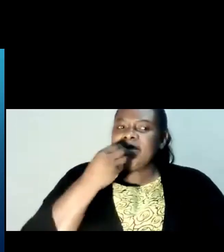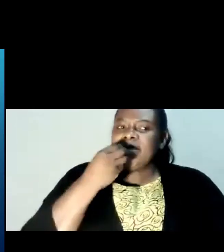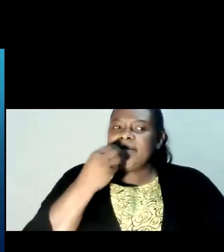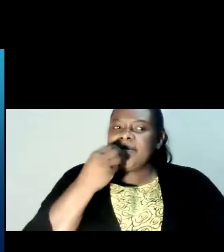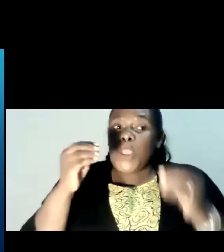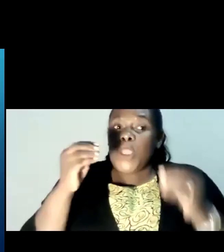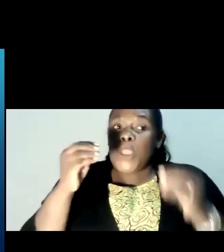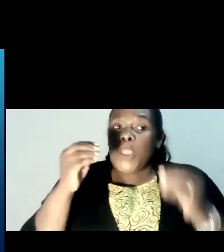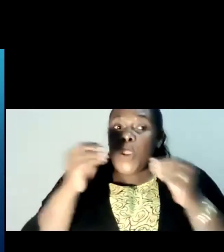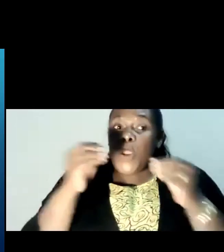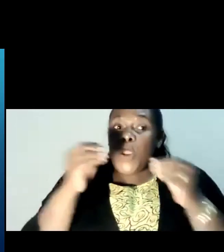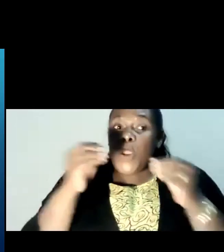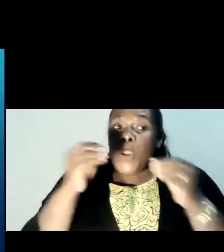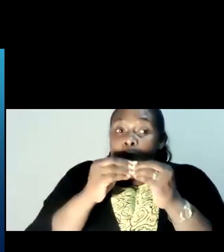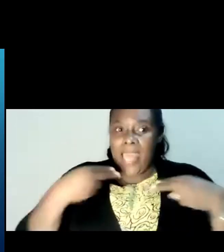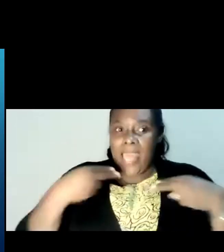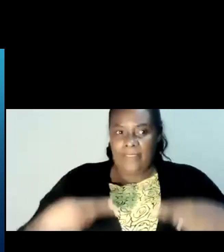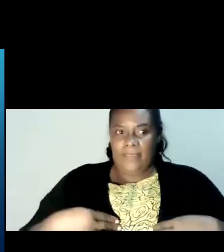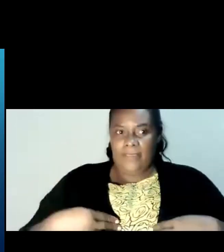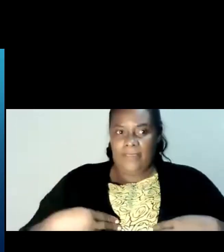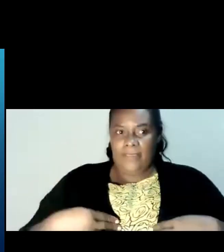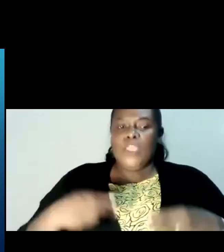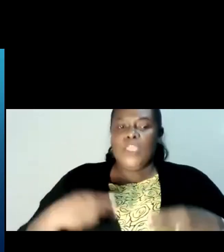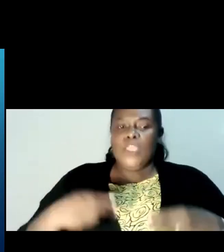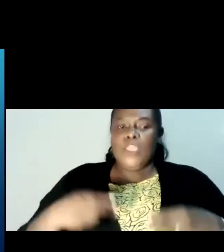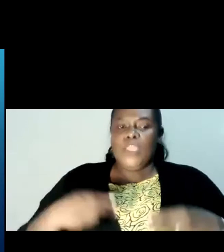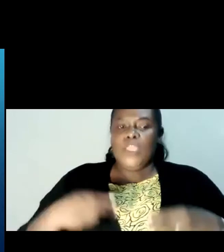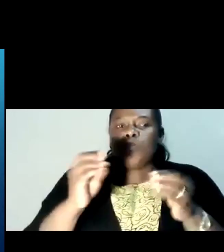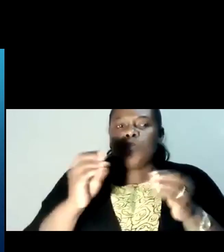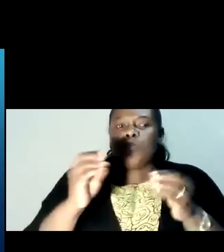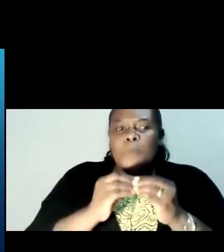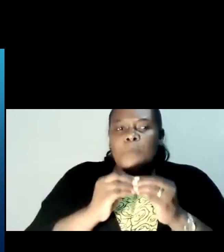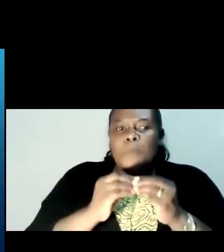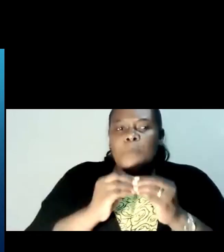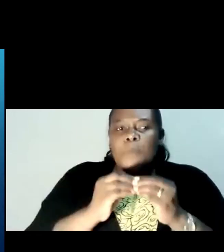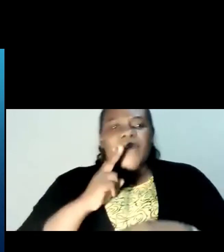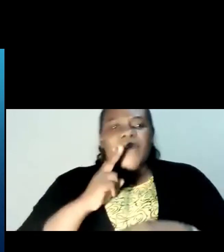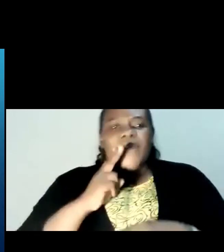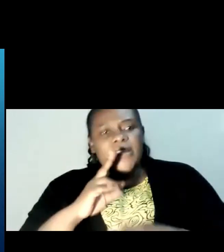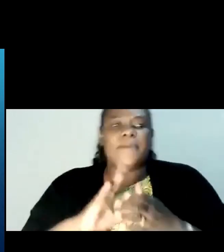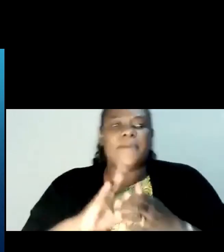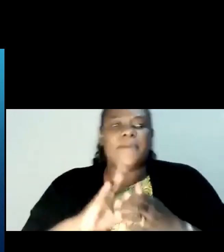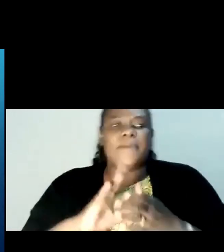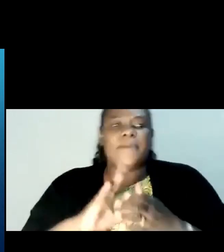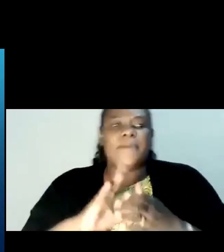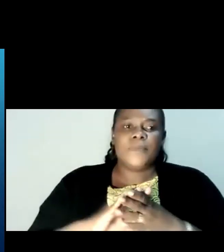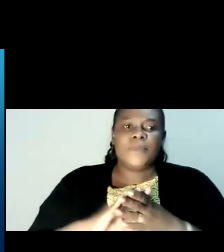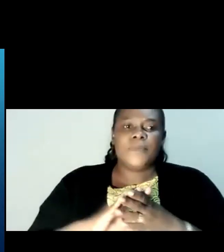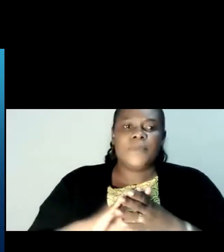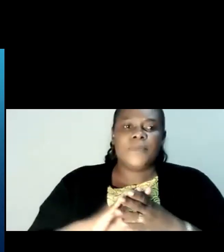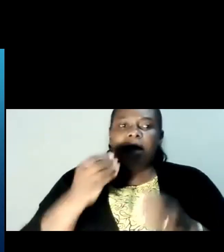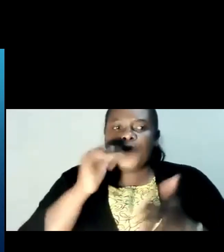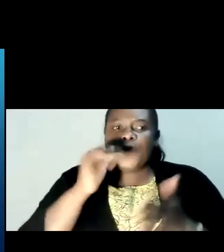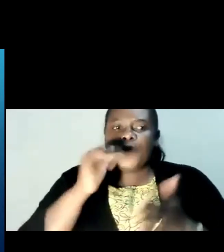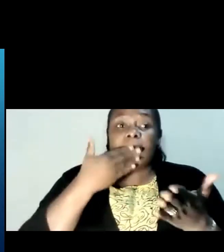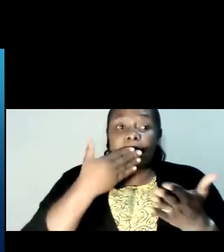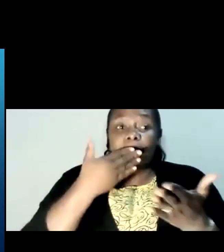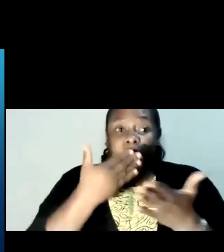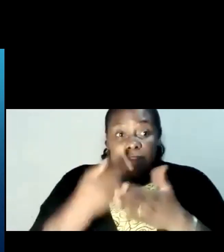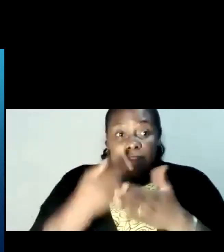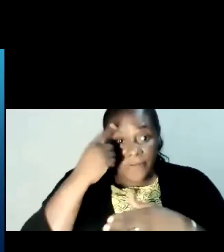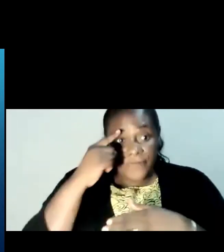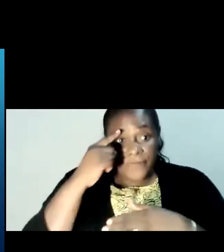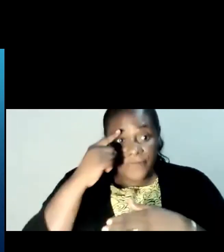and vitamins that have a lot and that have a lot of nutrients. This is going to help to keep your